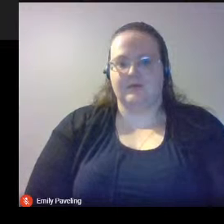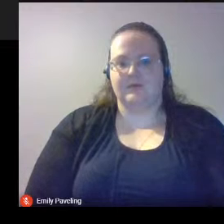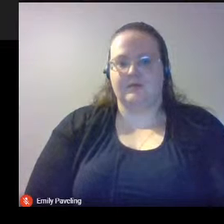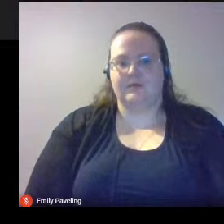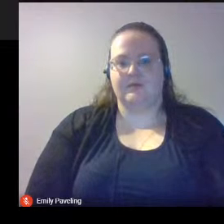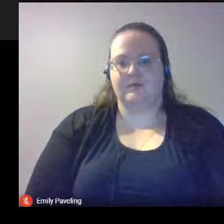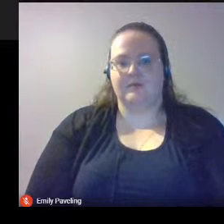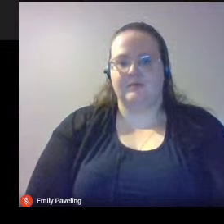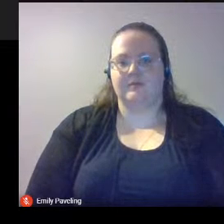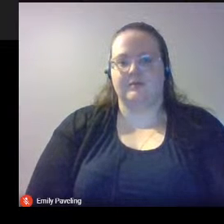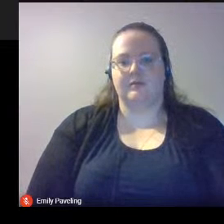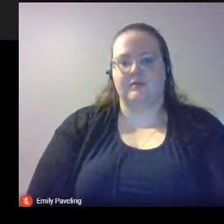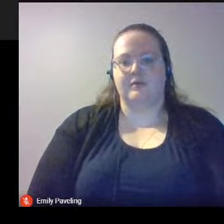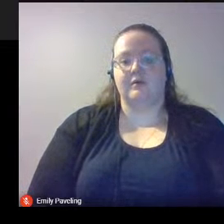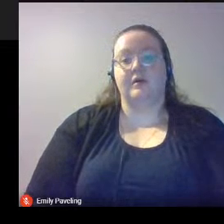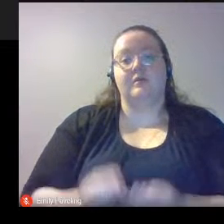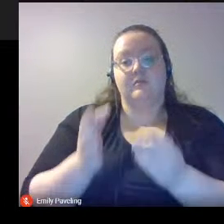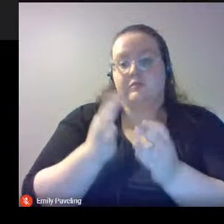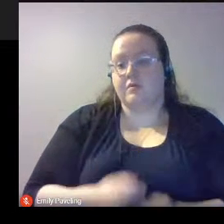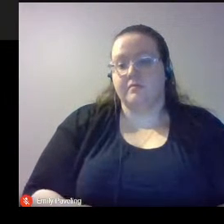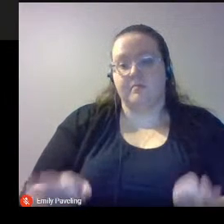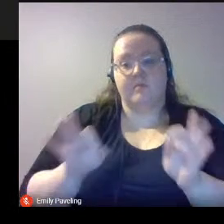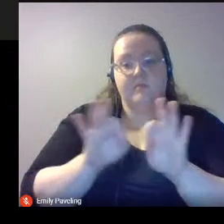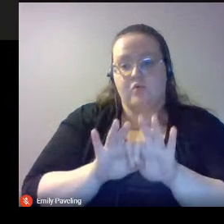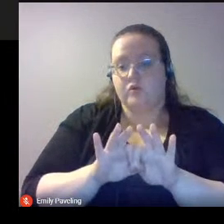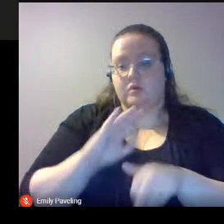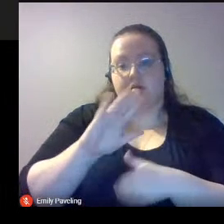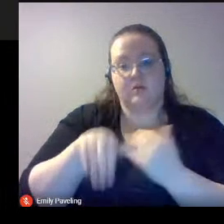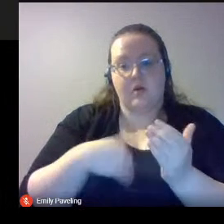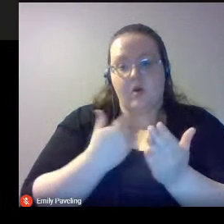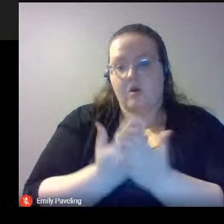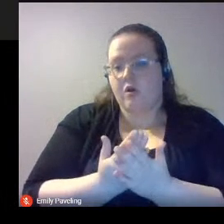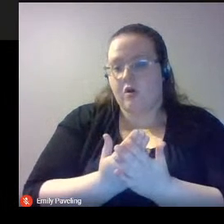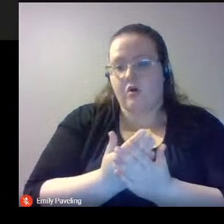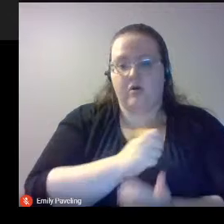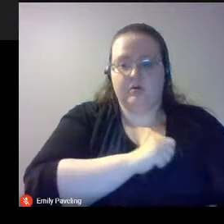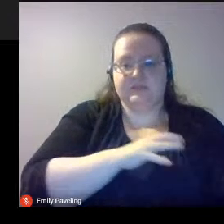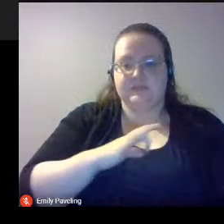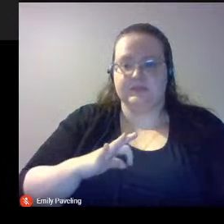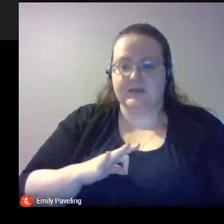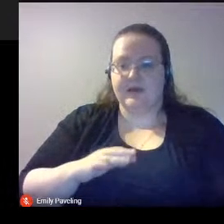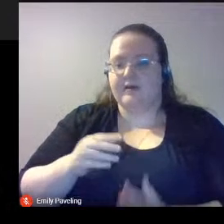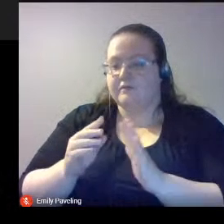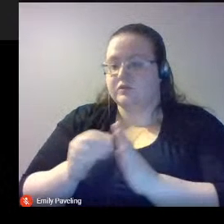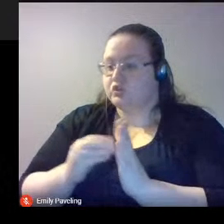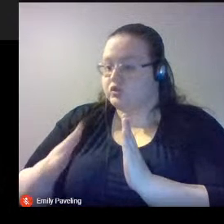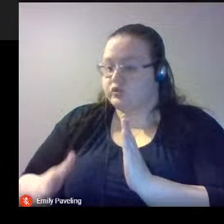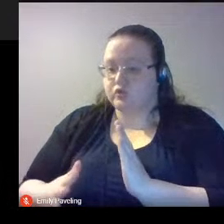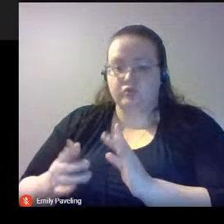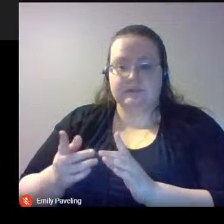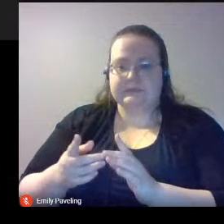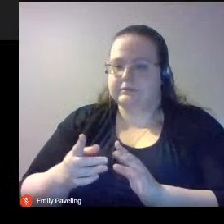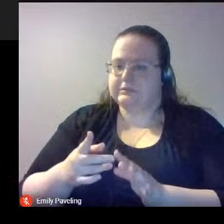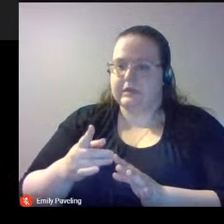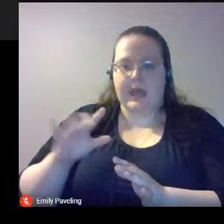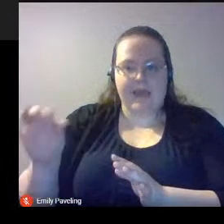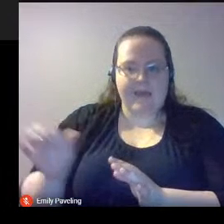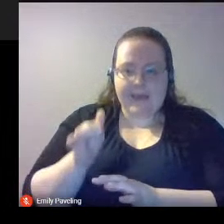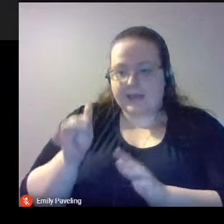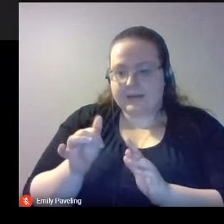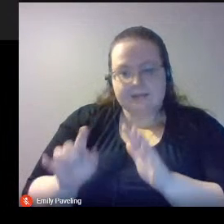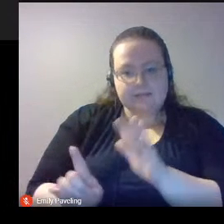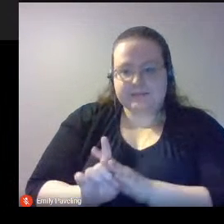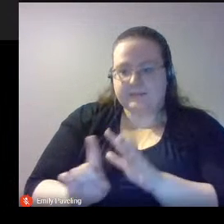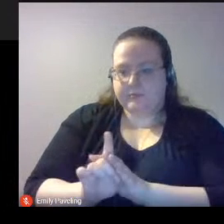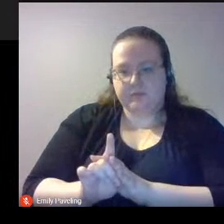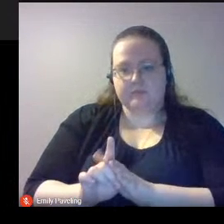It's really important for students or staff to remember that if they show signs or symptoms, they need to stay at